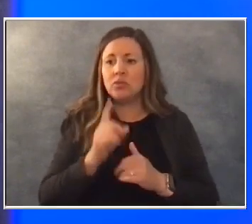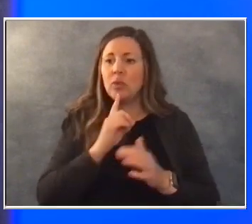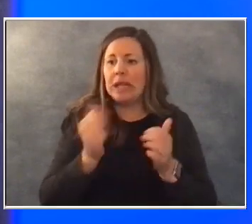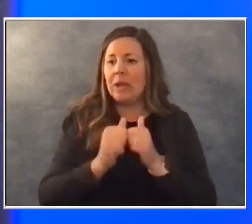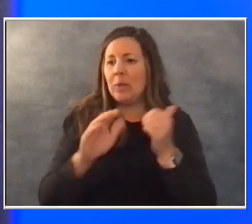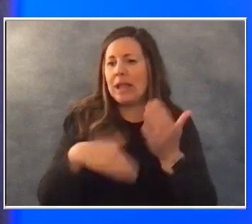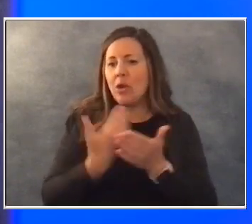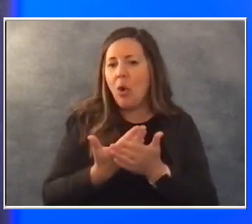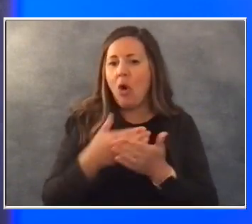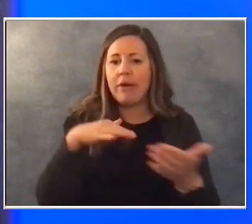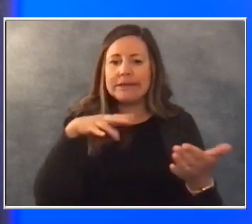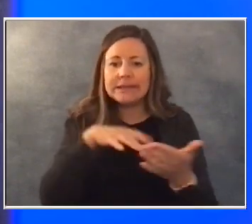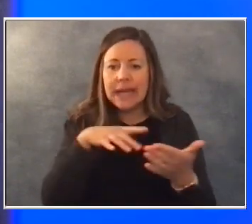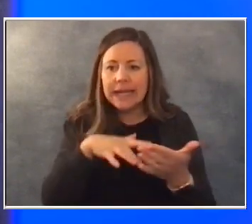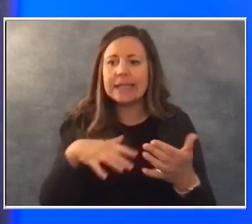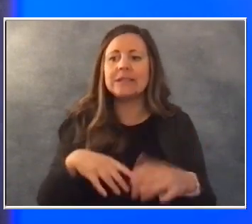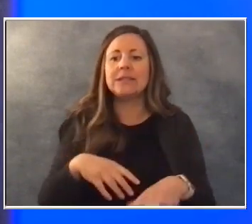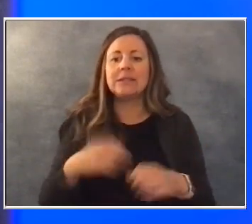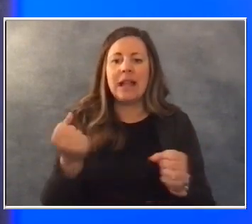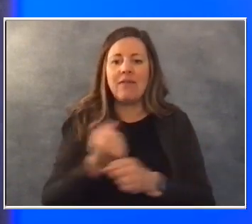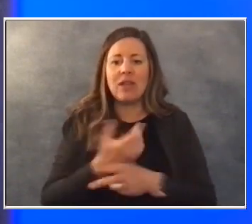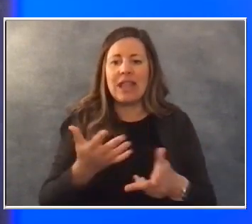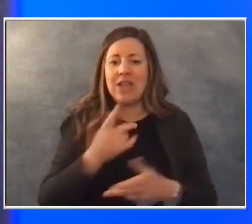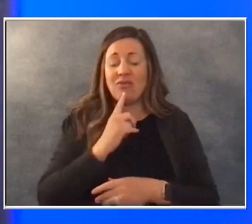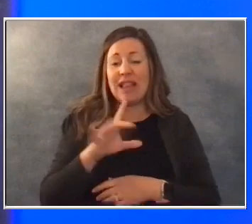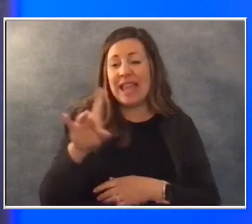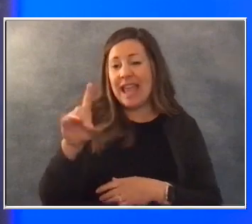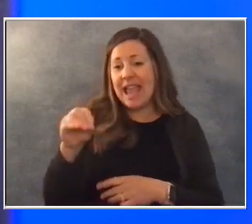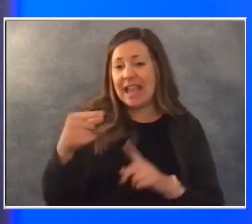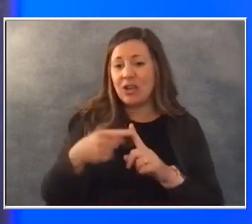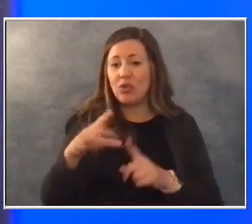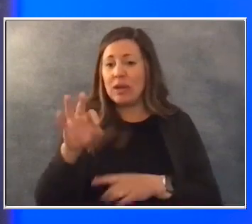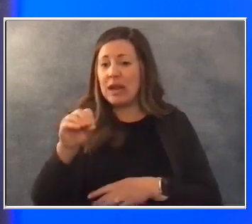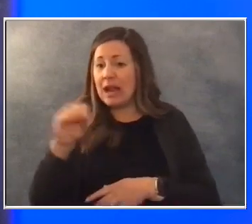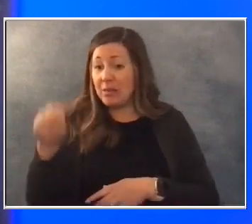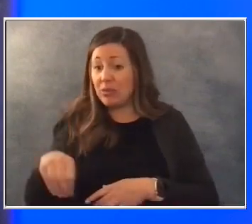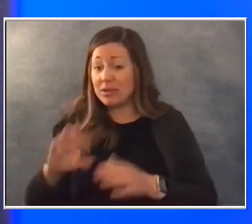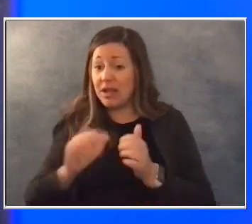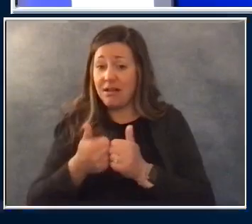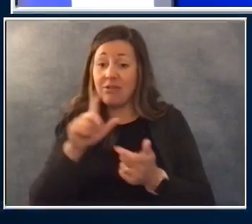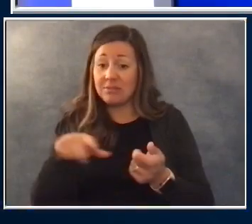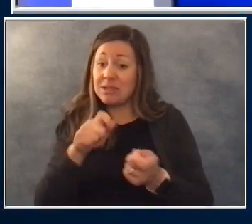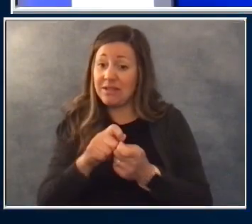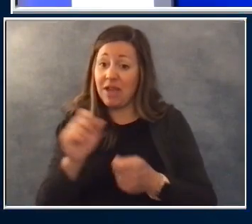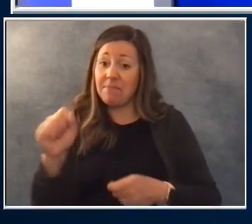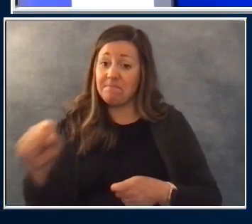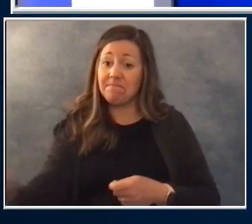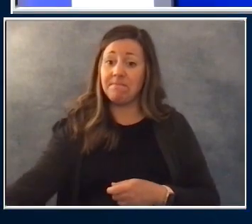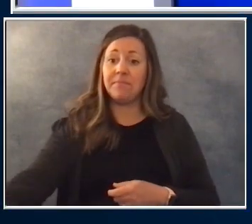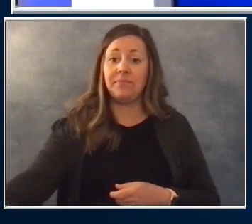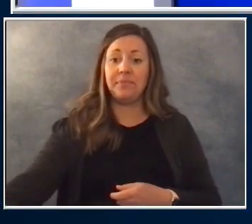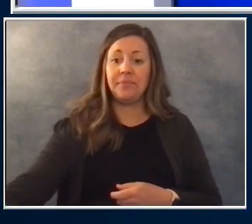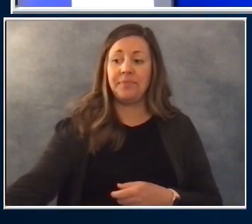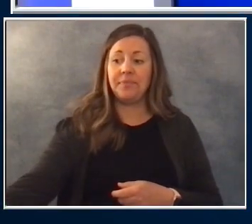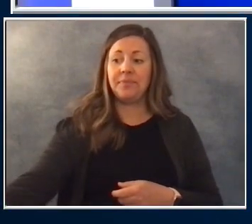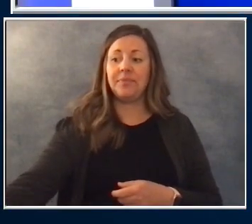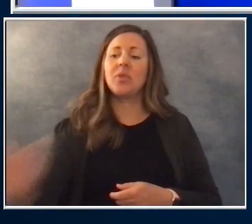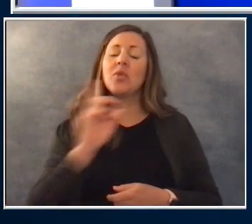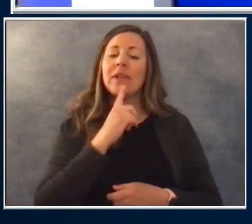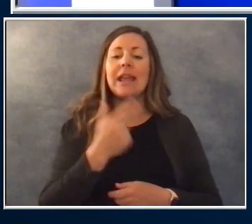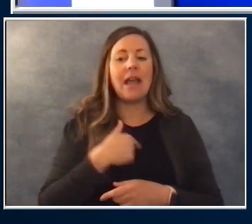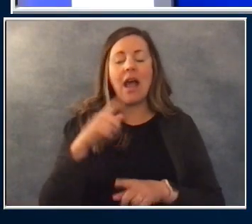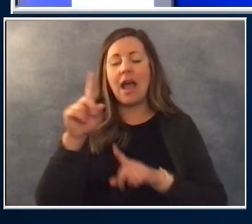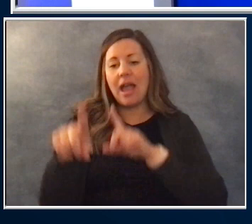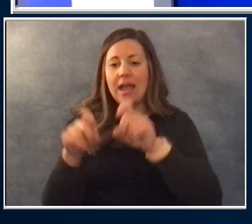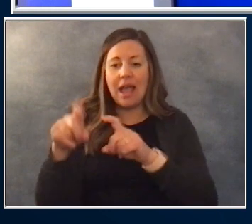it ranges 80 to 90% in terms of its sensitivity and specificity. I cannot ask this question enough, but with this trend